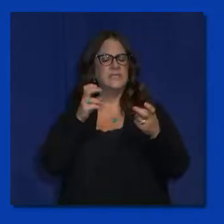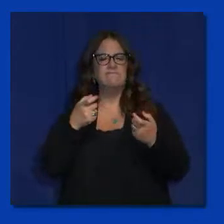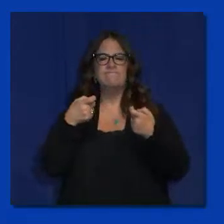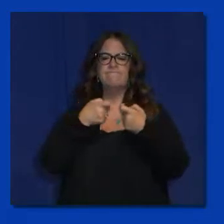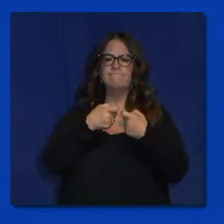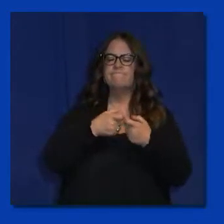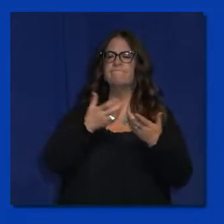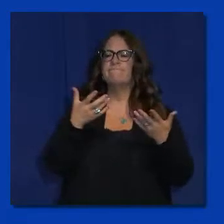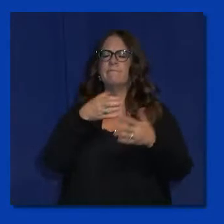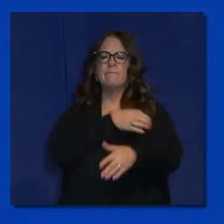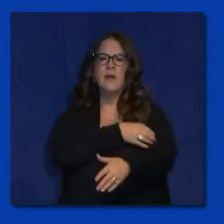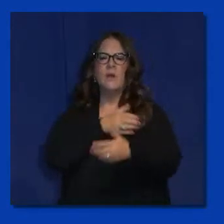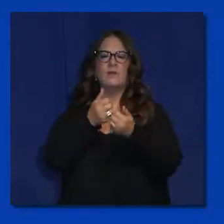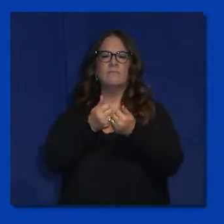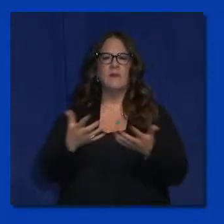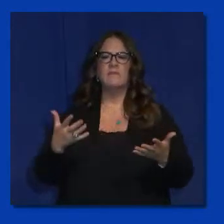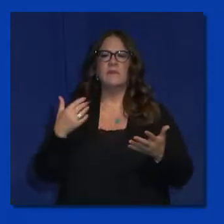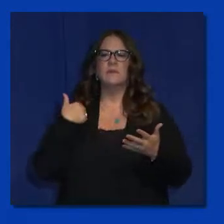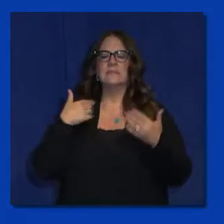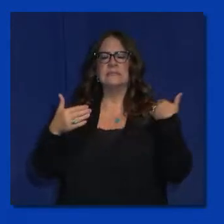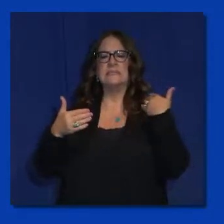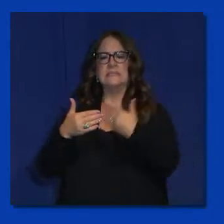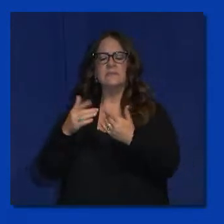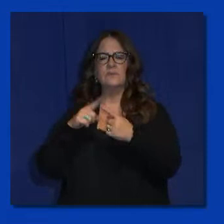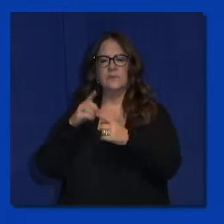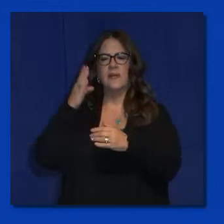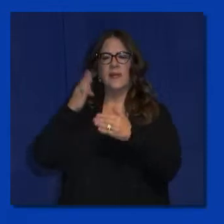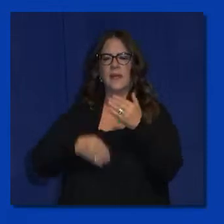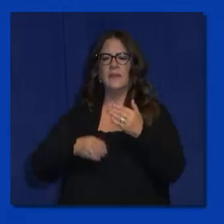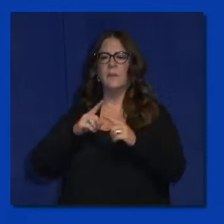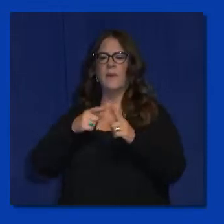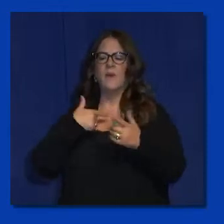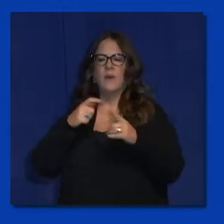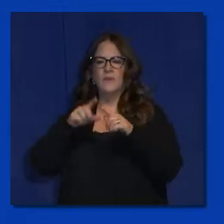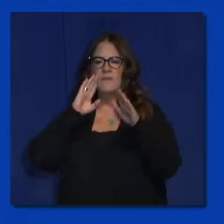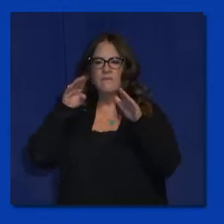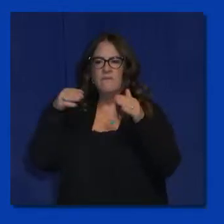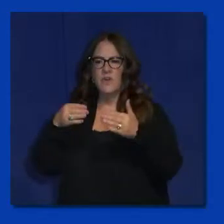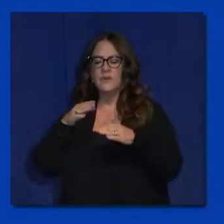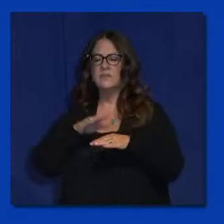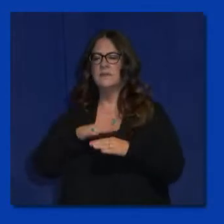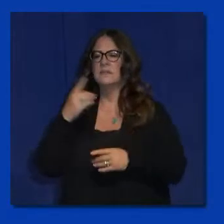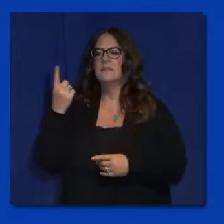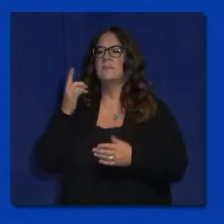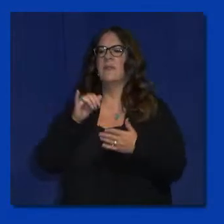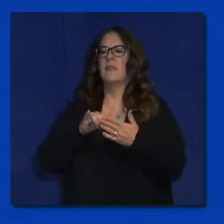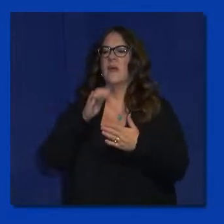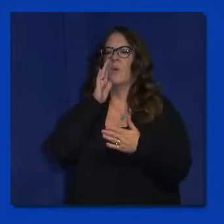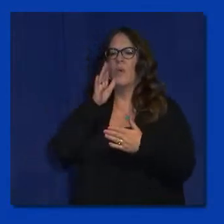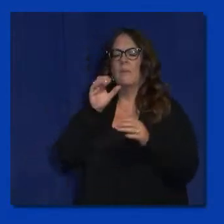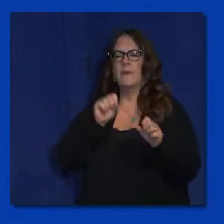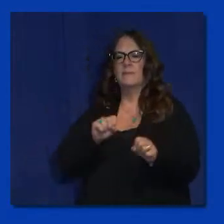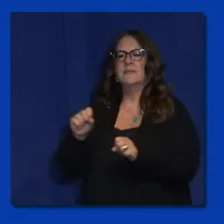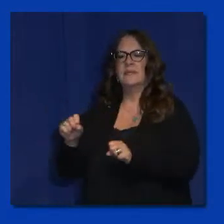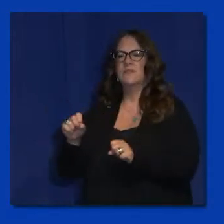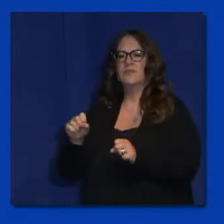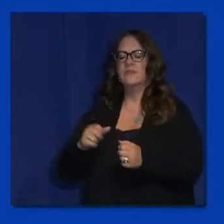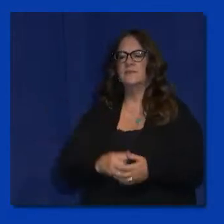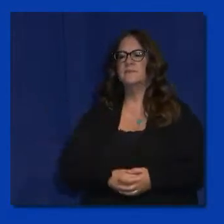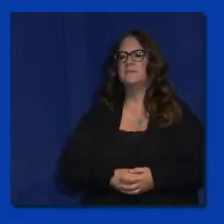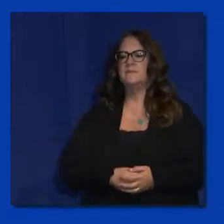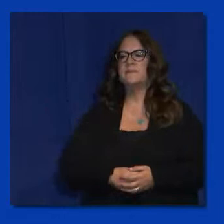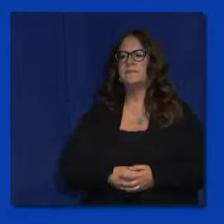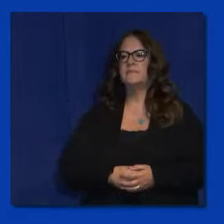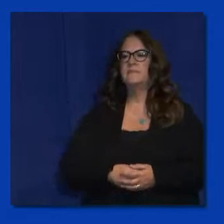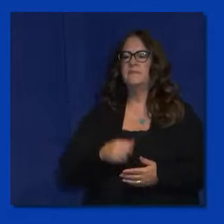Again, we're near the end. I want to focus on something that is going to be potentially an endless